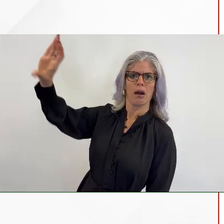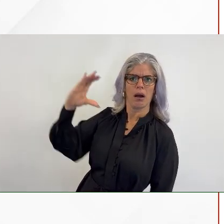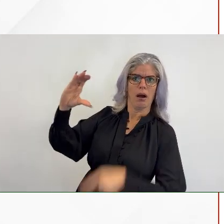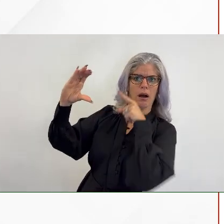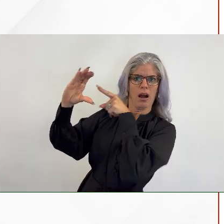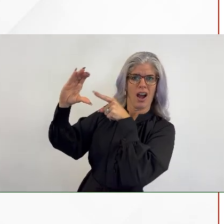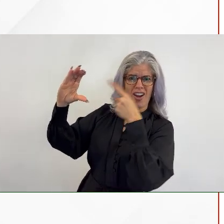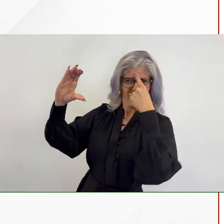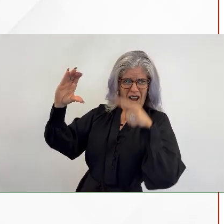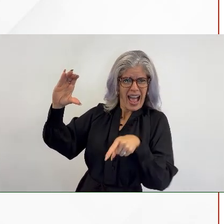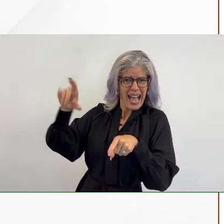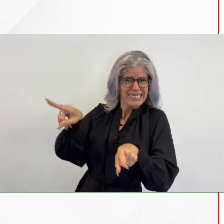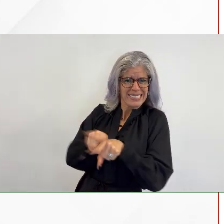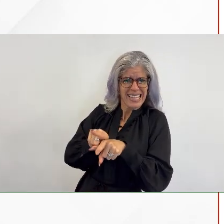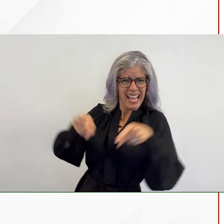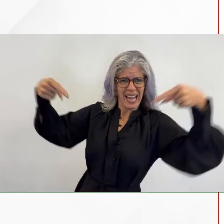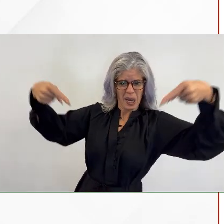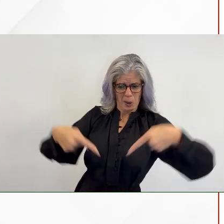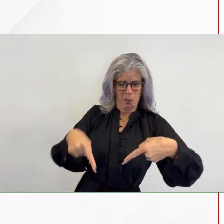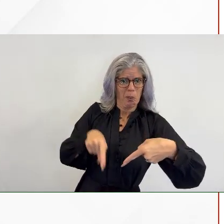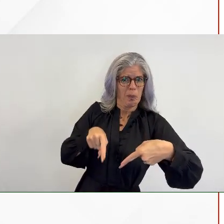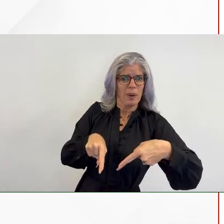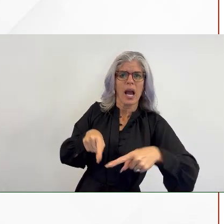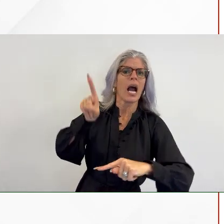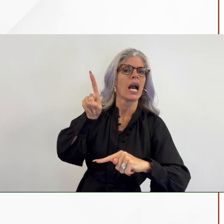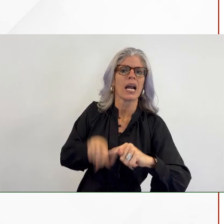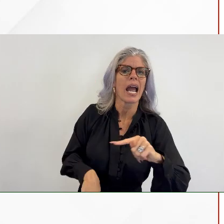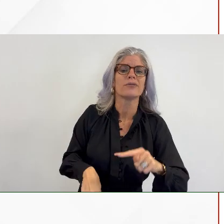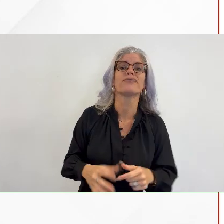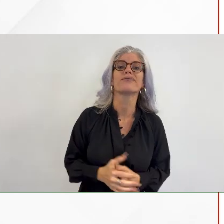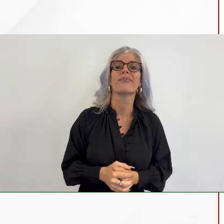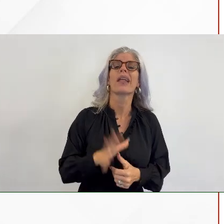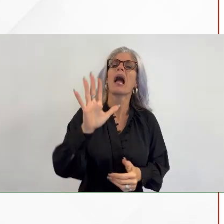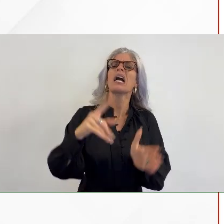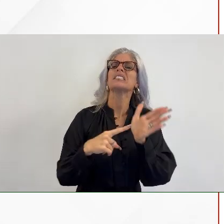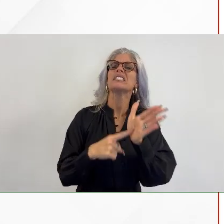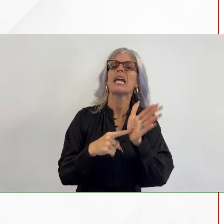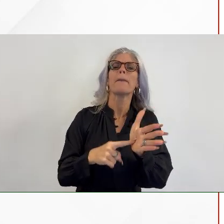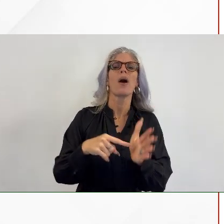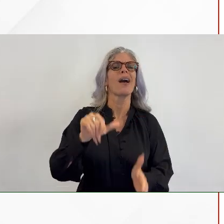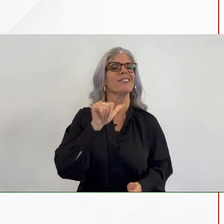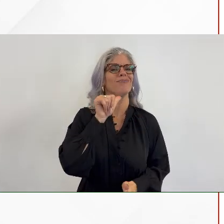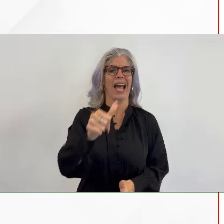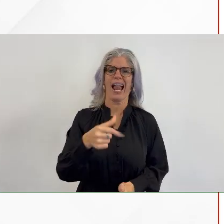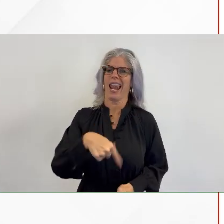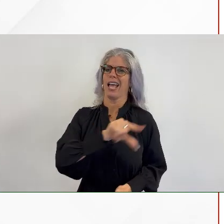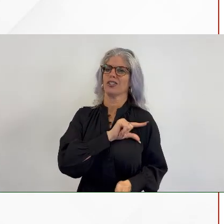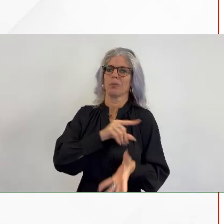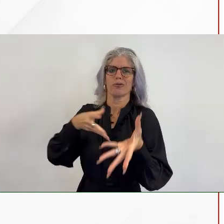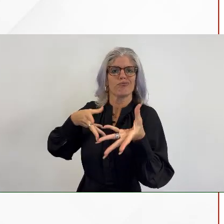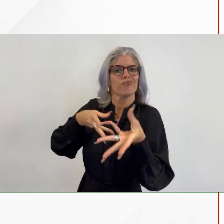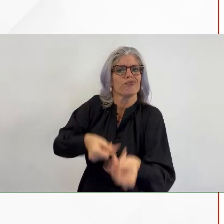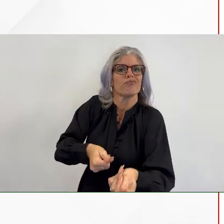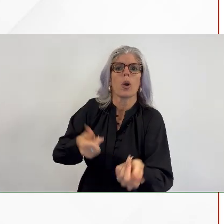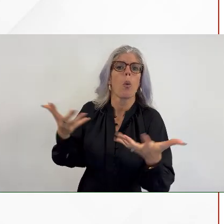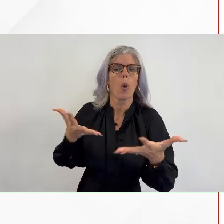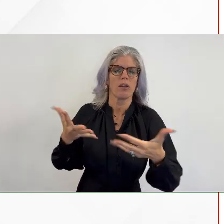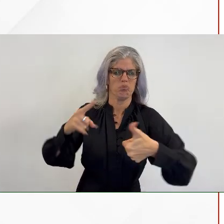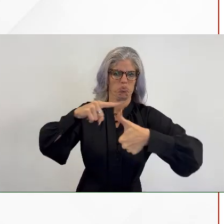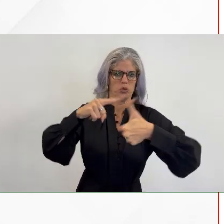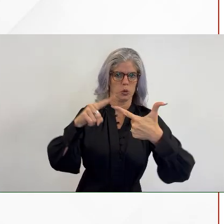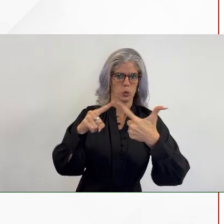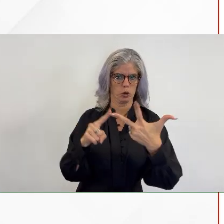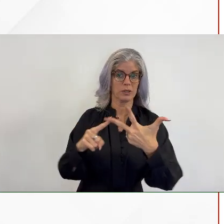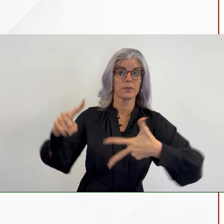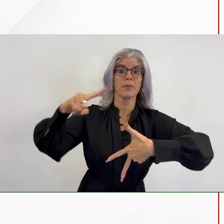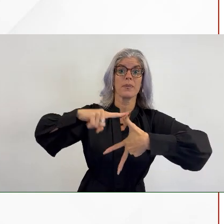store operated by the house of worship. Loss of revenue, such as canceling a fundraising event due to an entity using a venue for